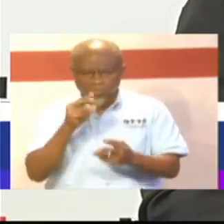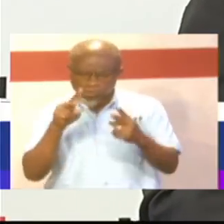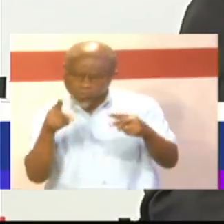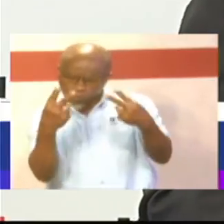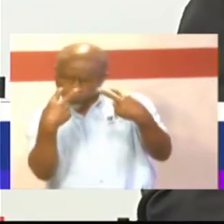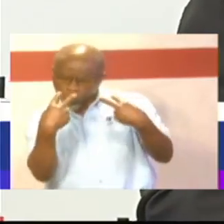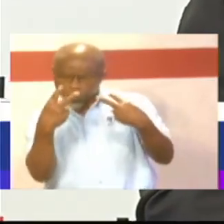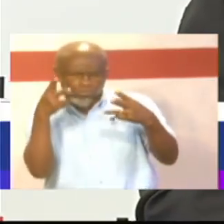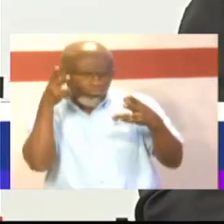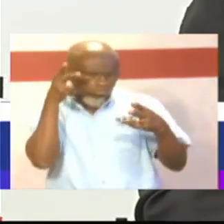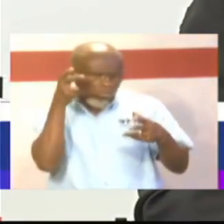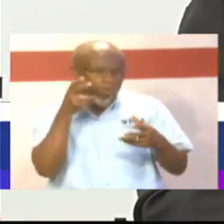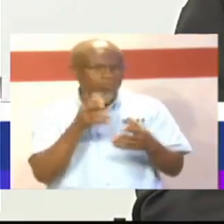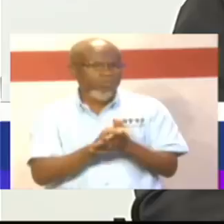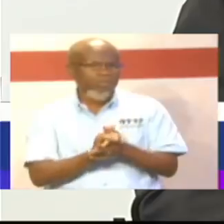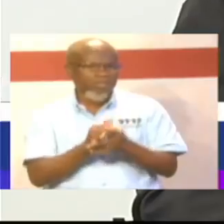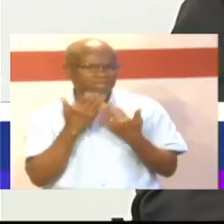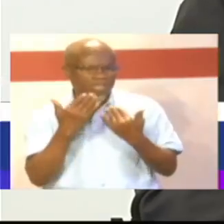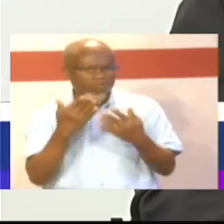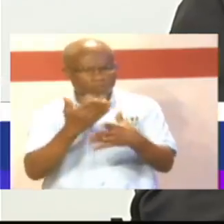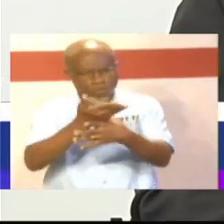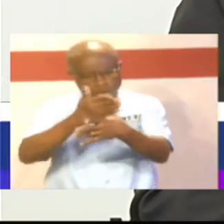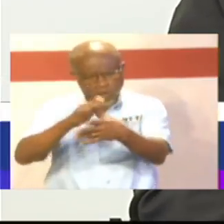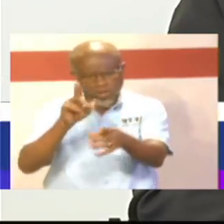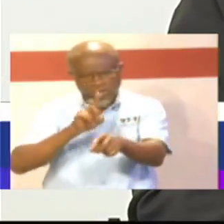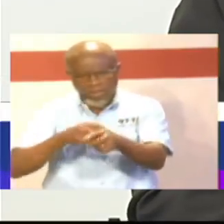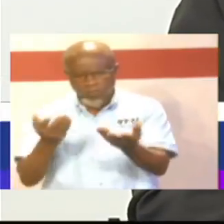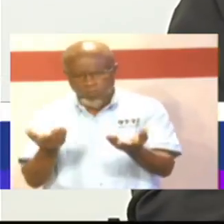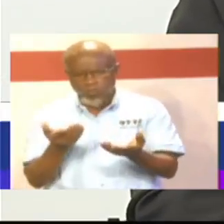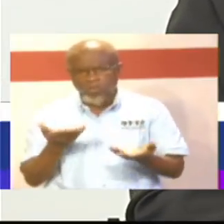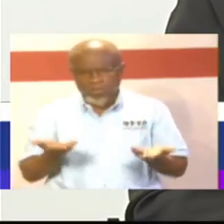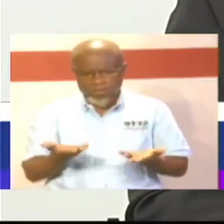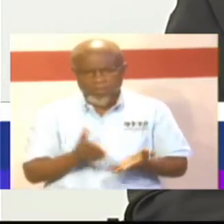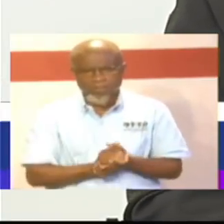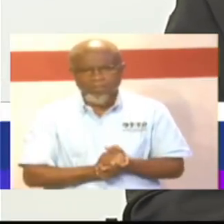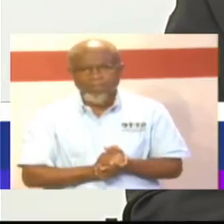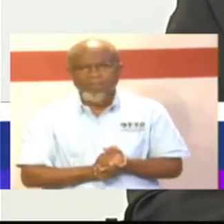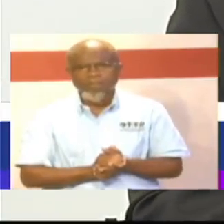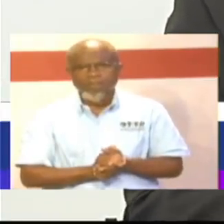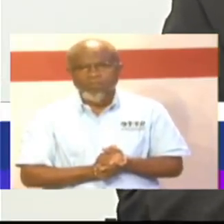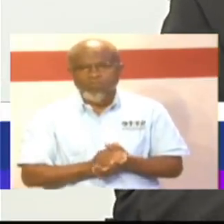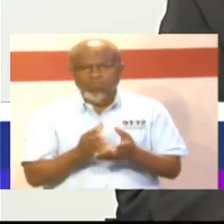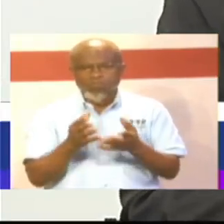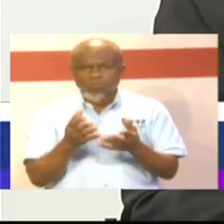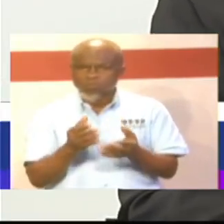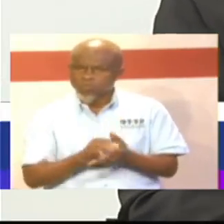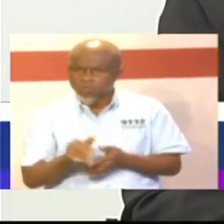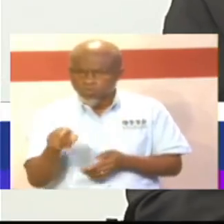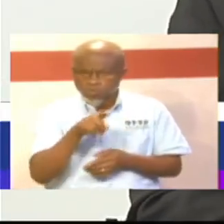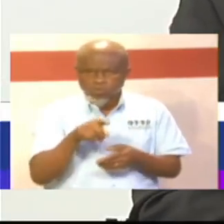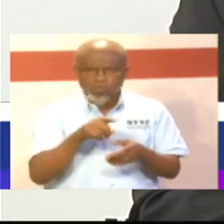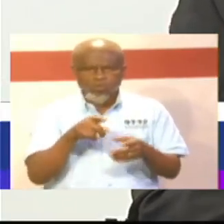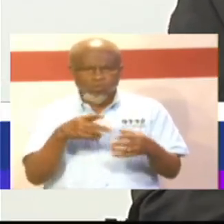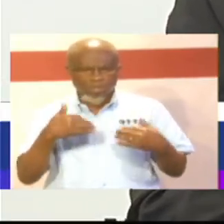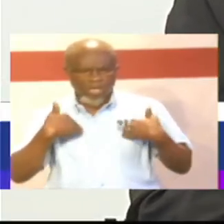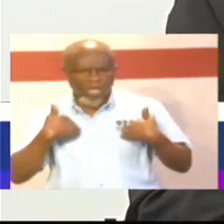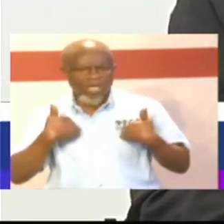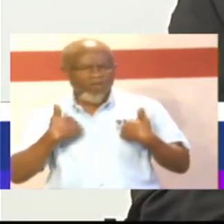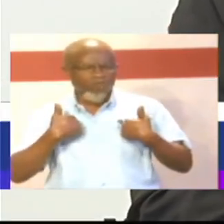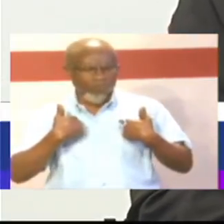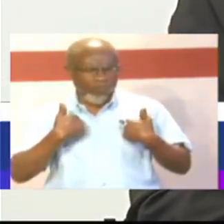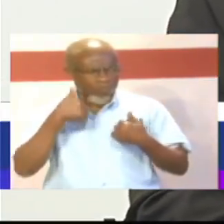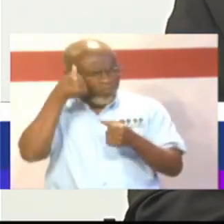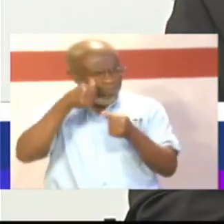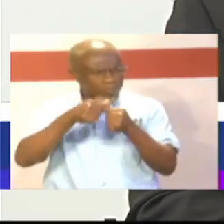public for sharing your time with us today. I also want to remind the population that both the flu and COVID-19 vaccines are